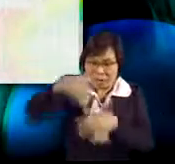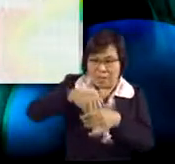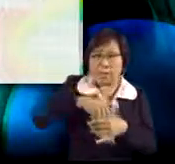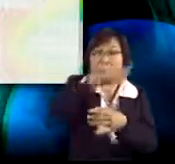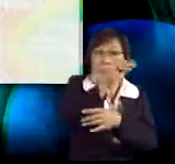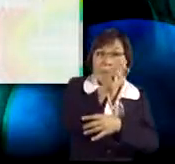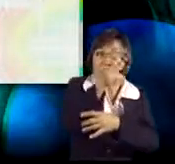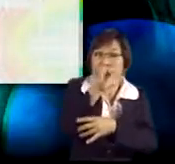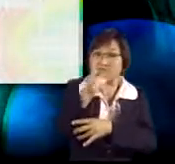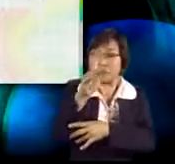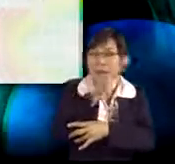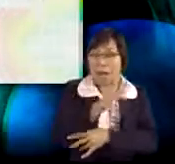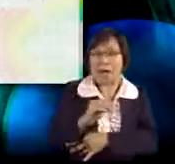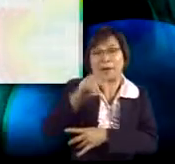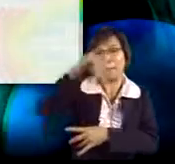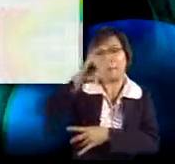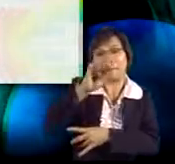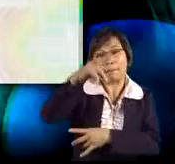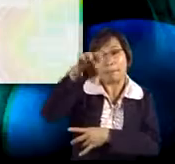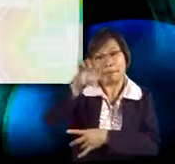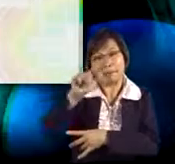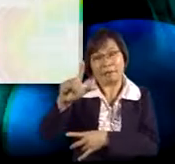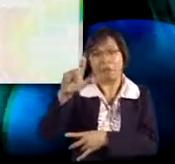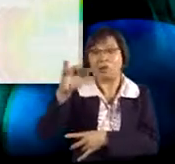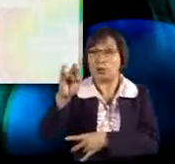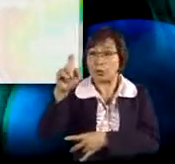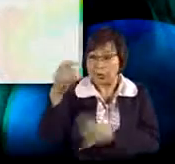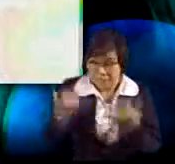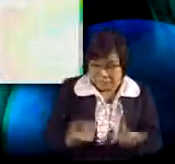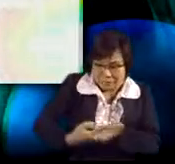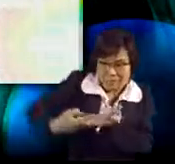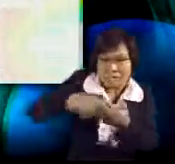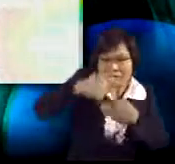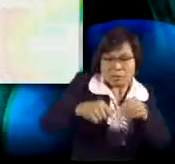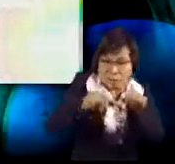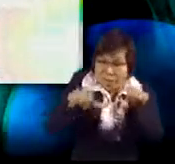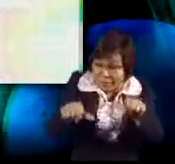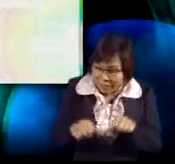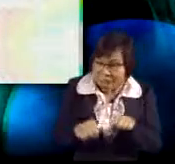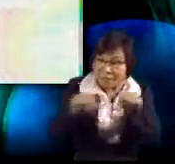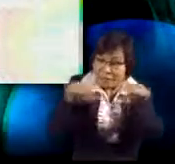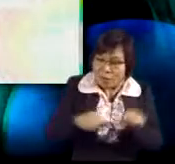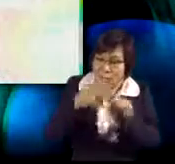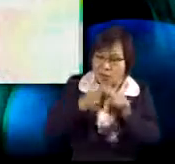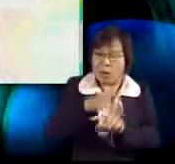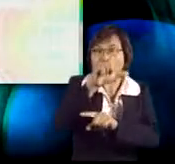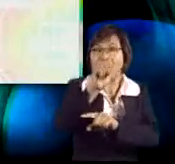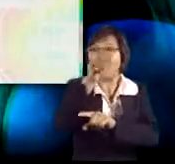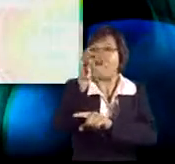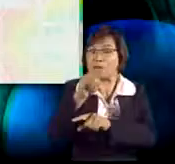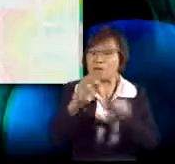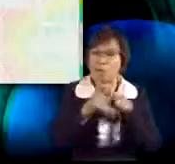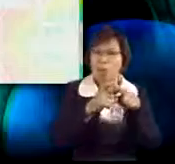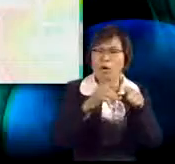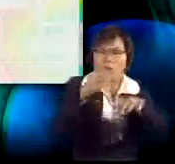metric or imperial units. Today's discussion is about area. Area is derived from the Latin word meaning